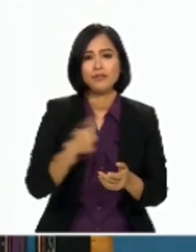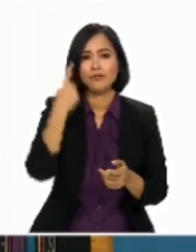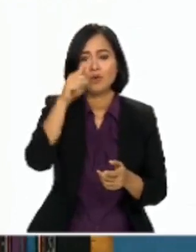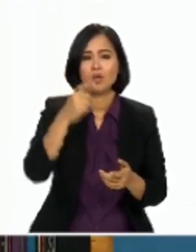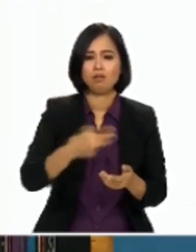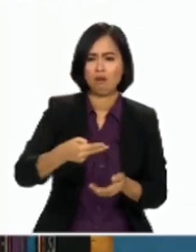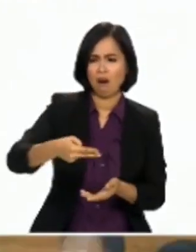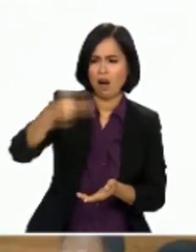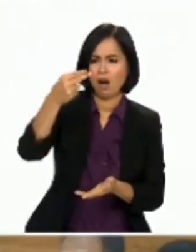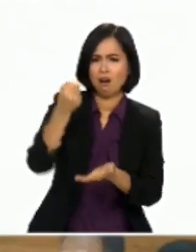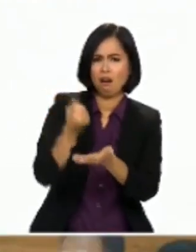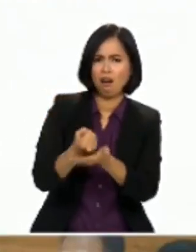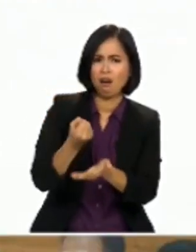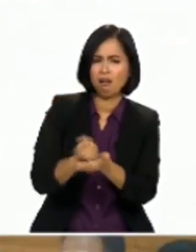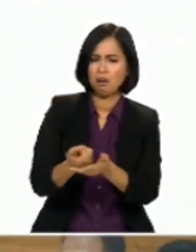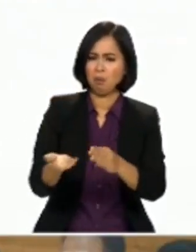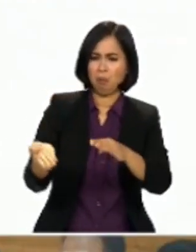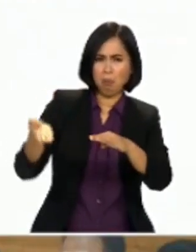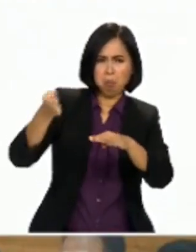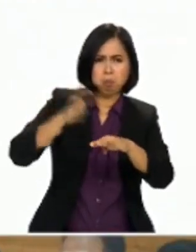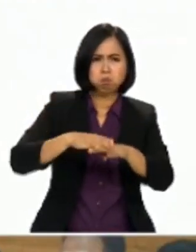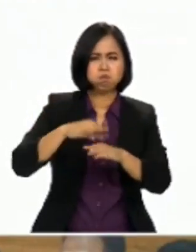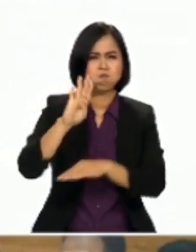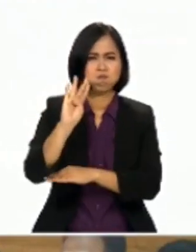salaries and bonuses